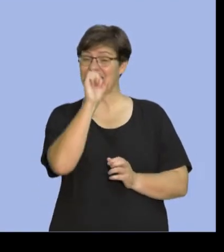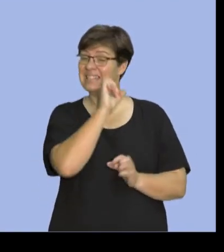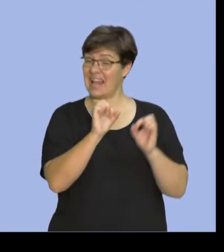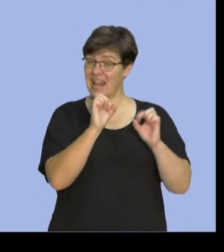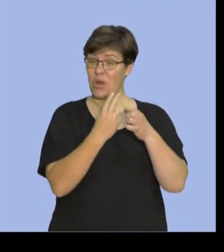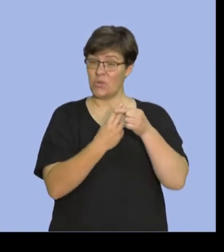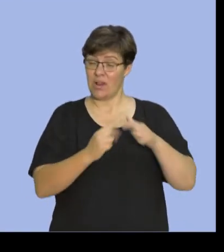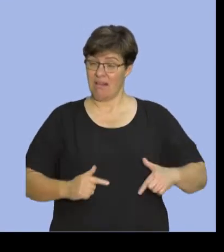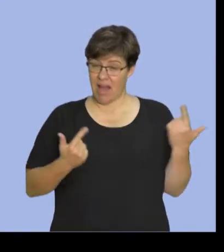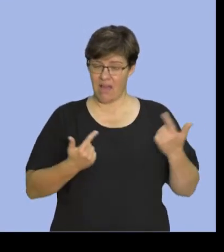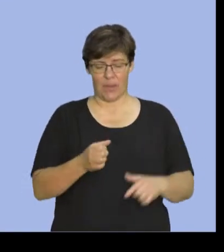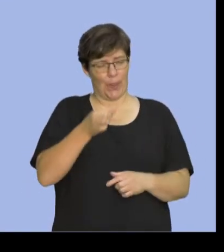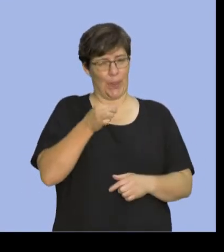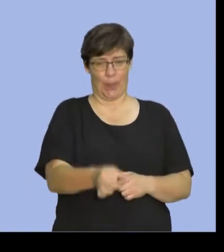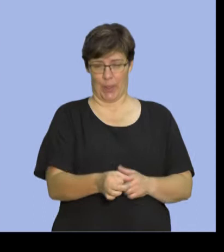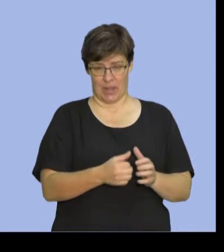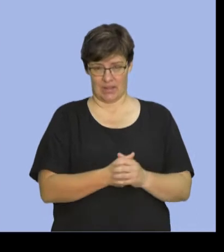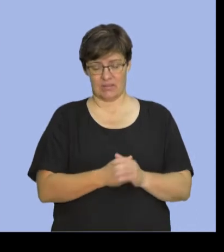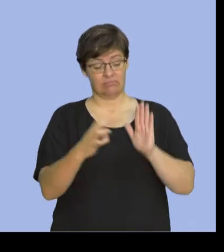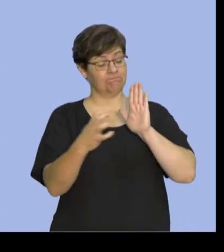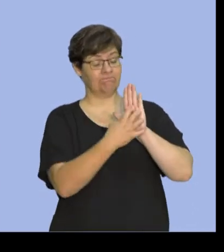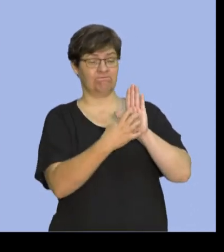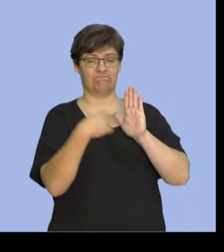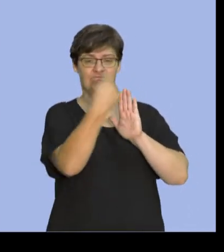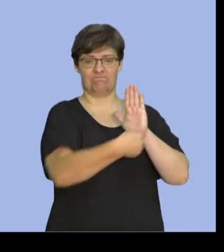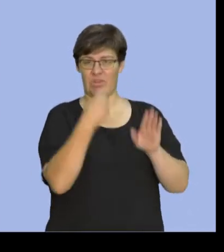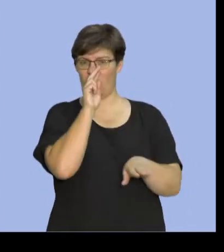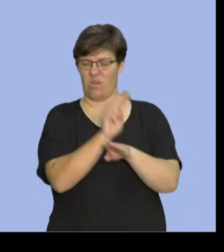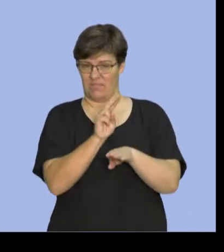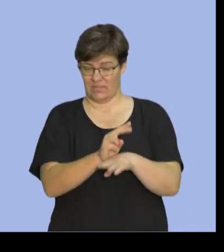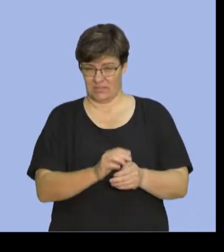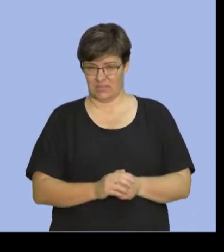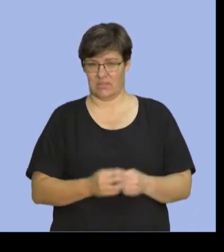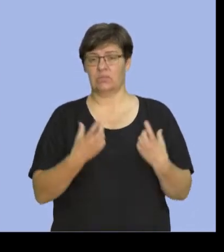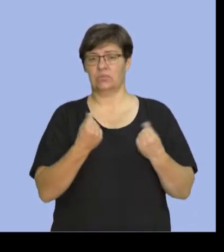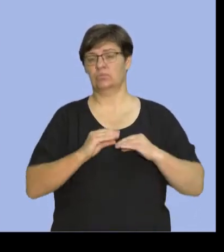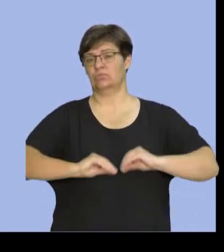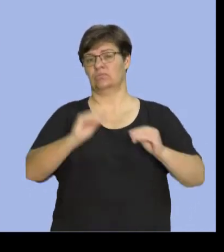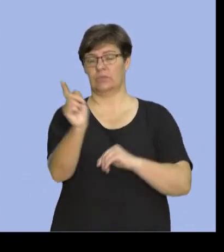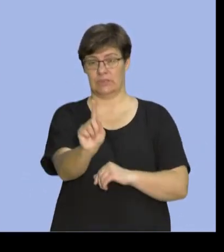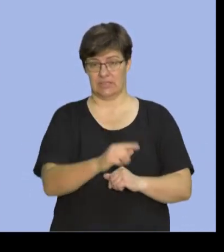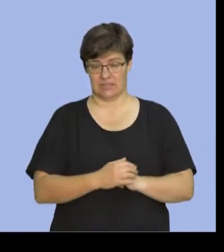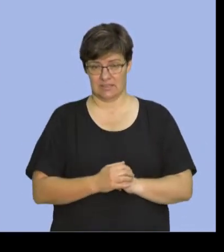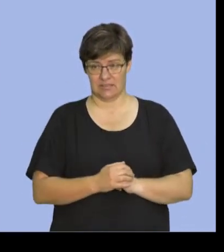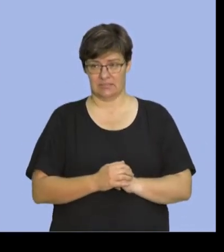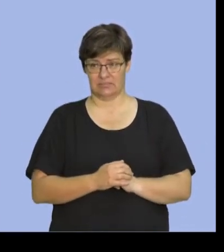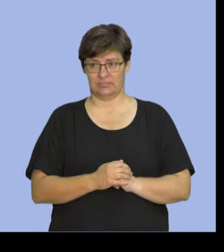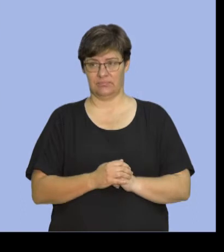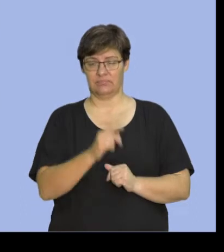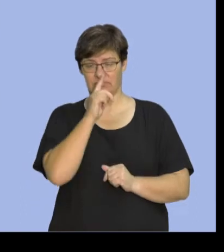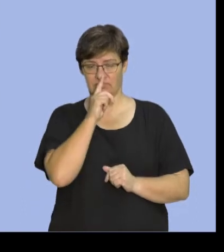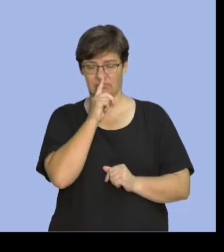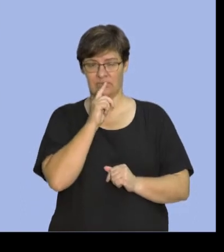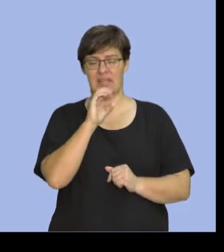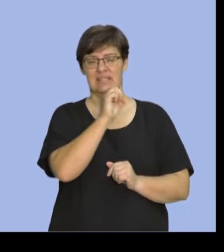unit of life. As an overview of our lesson, let's look at what we're going to be doing in this lesson. So we're going to talk about the cell